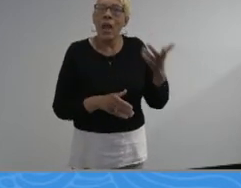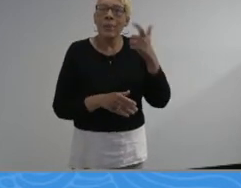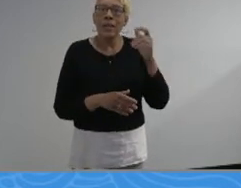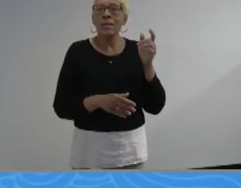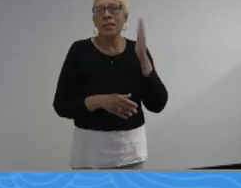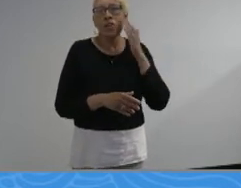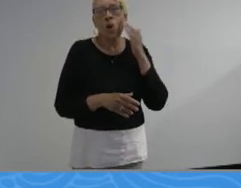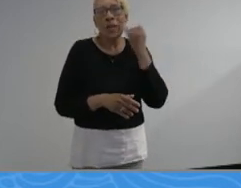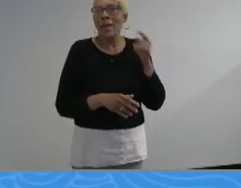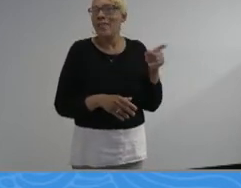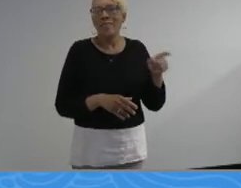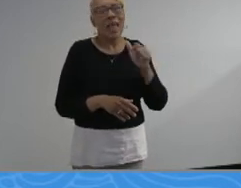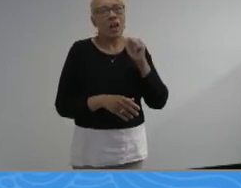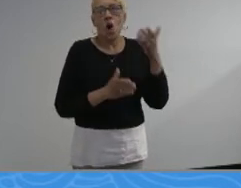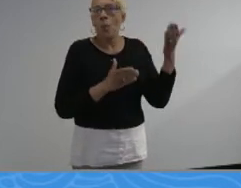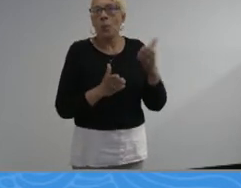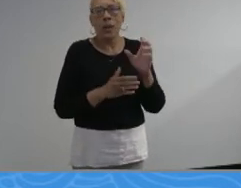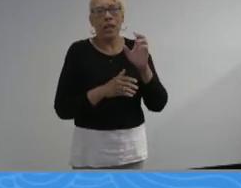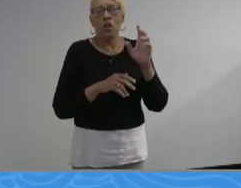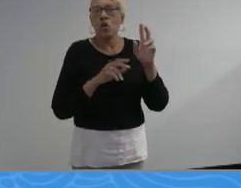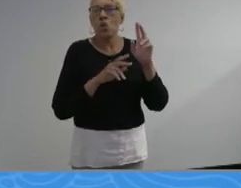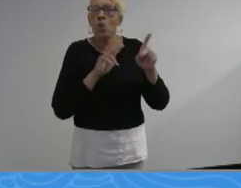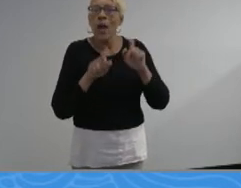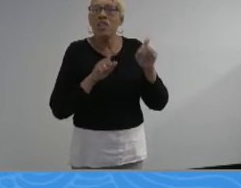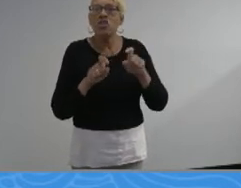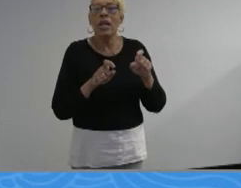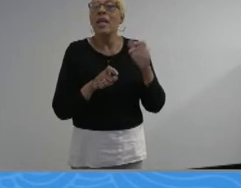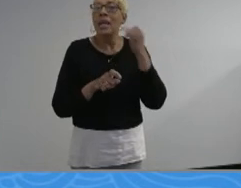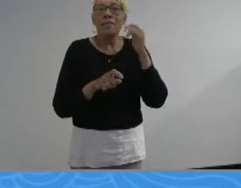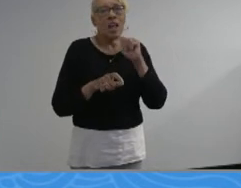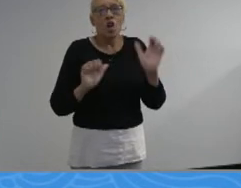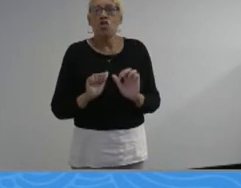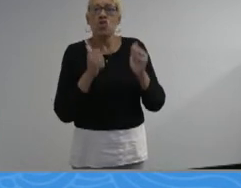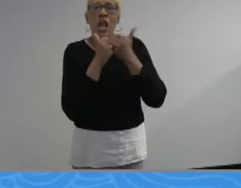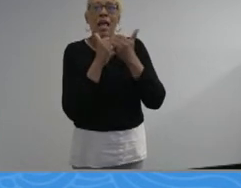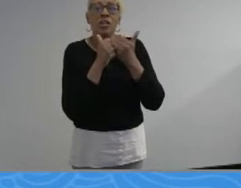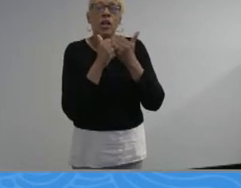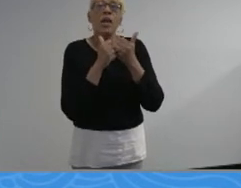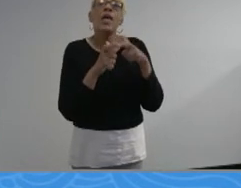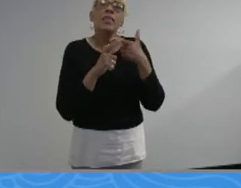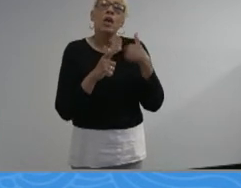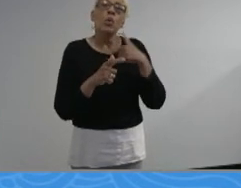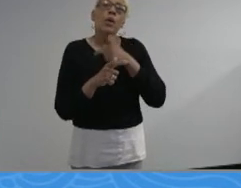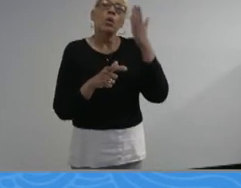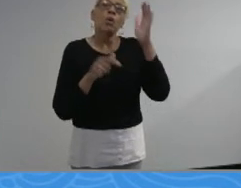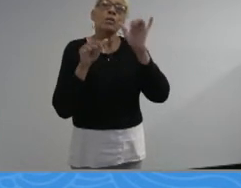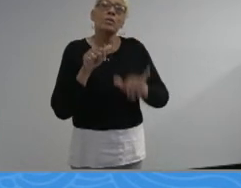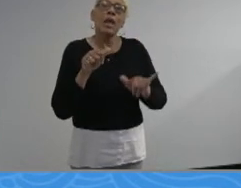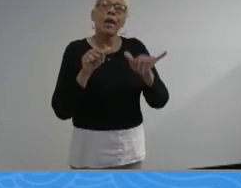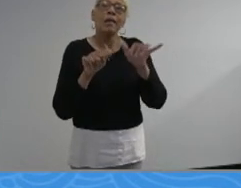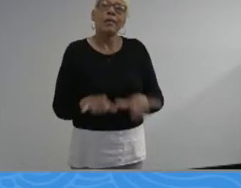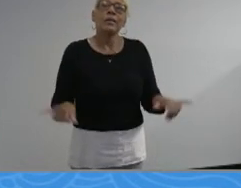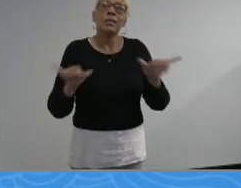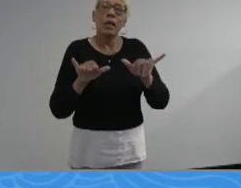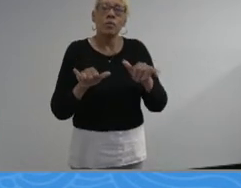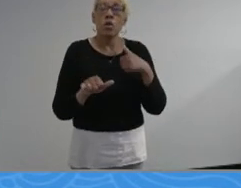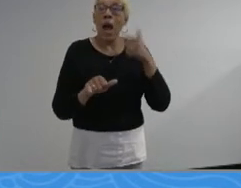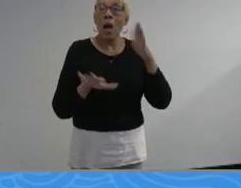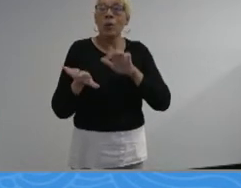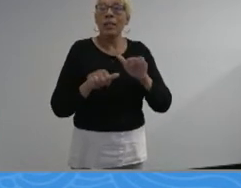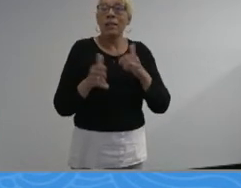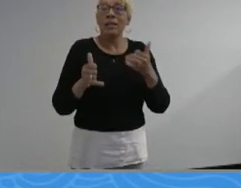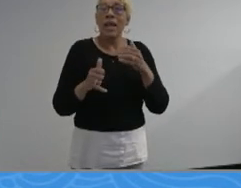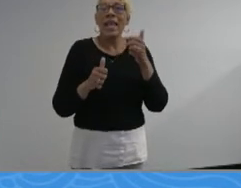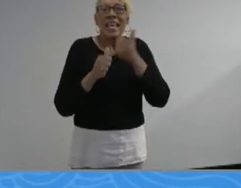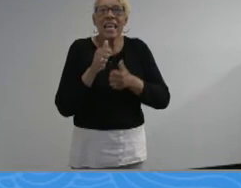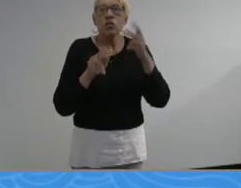raise the questions, if they don't pose the issues, if they don't challenge the status quo, that we'll stay in the same point. So I will leave you on the fact that each person has